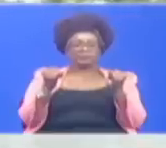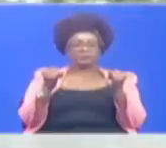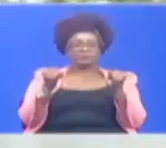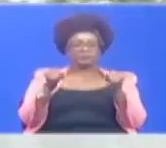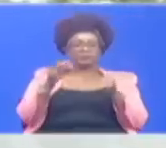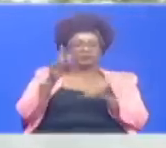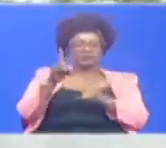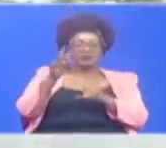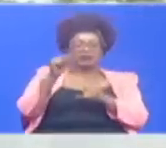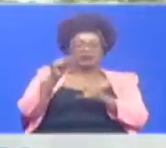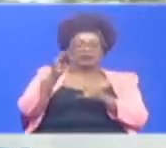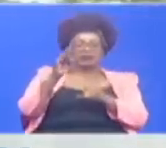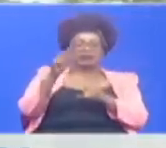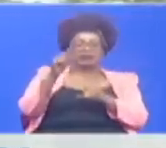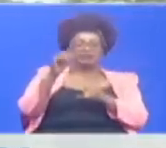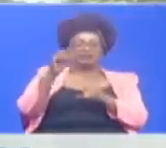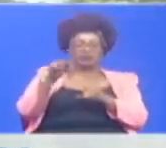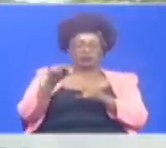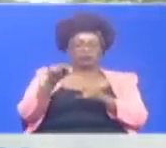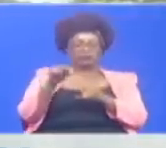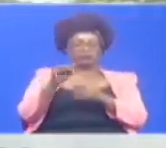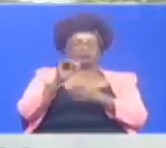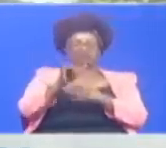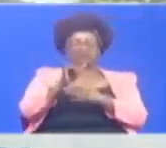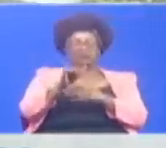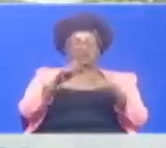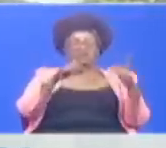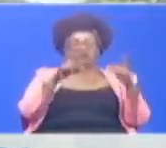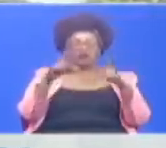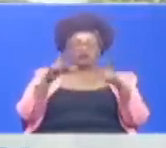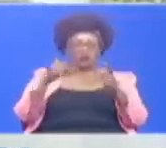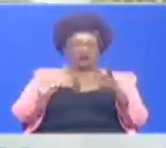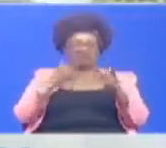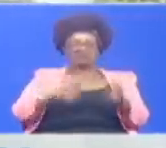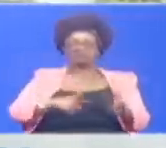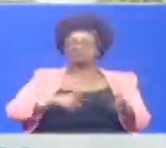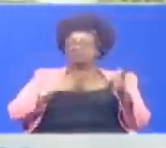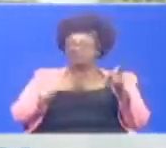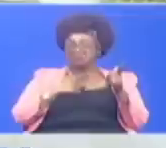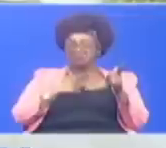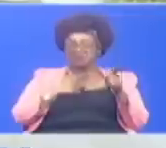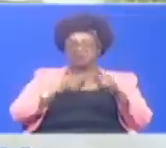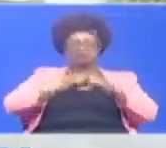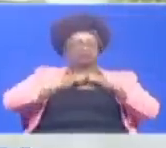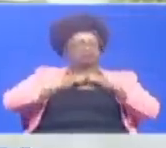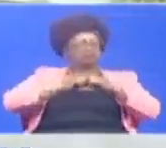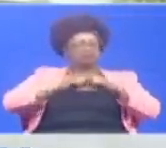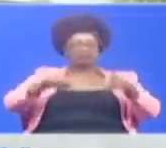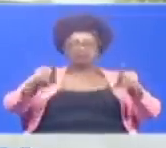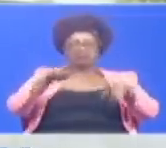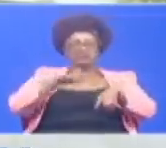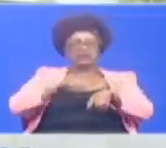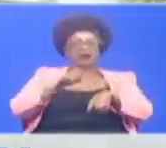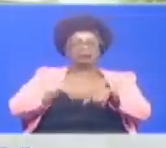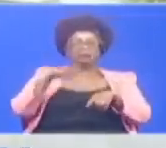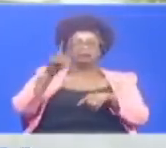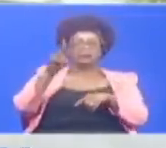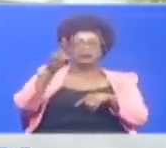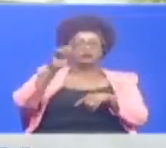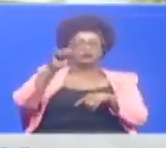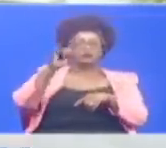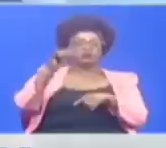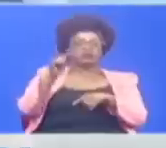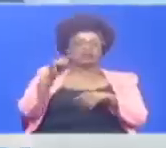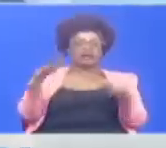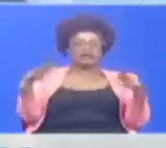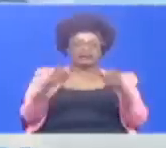Dafton Mwitiki made headlines when a photo of him holding firearms went viral during the Dusit 2 terror attack in January